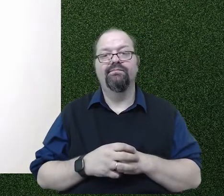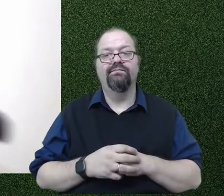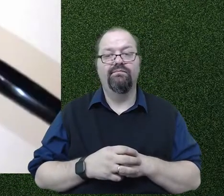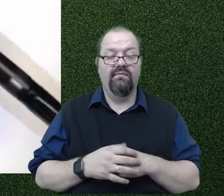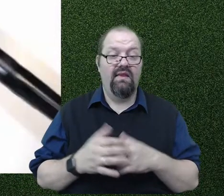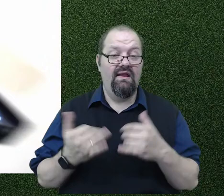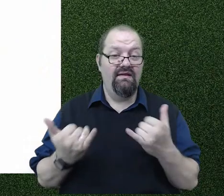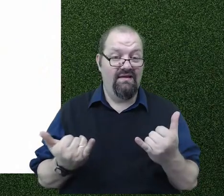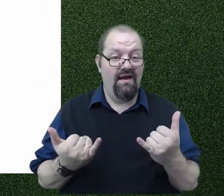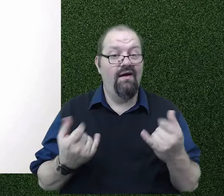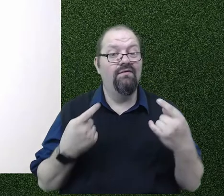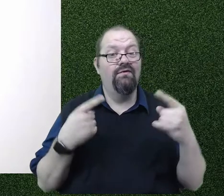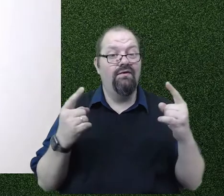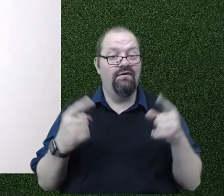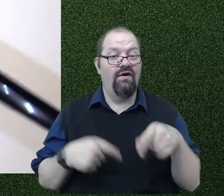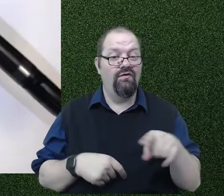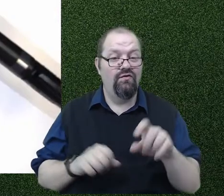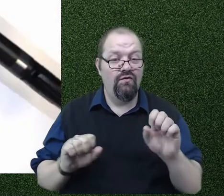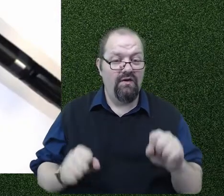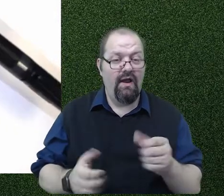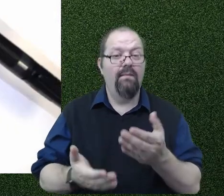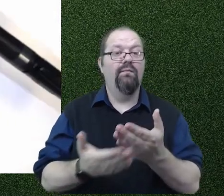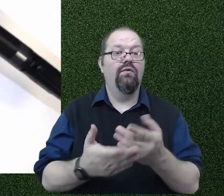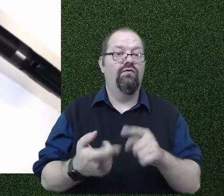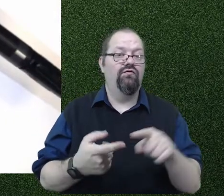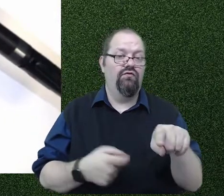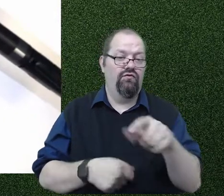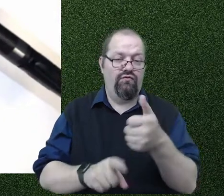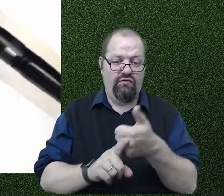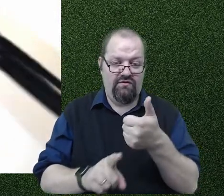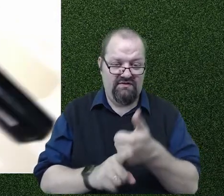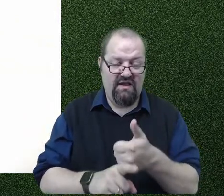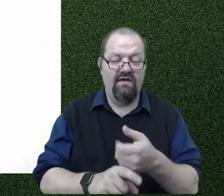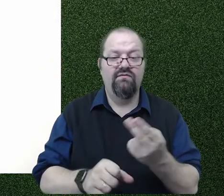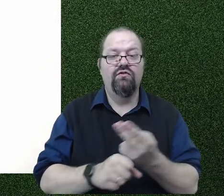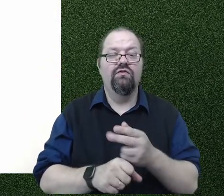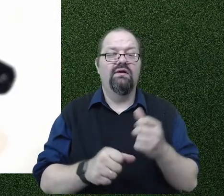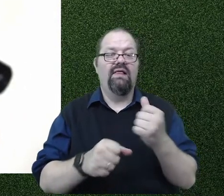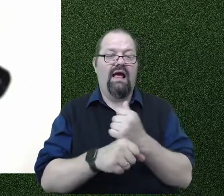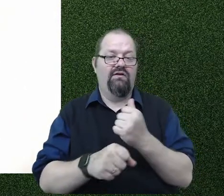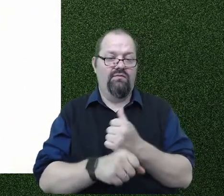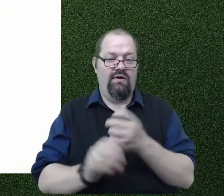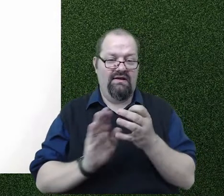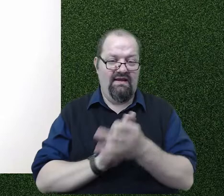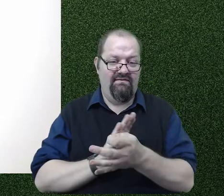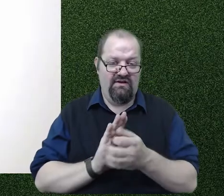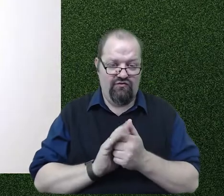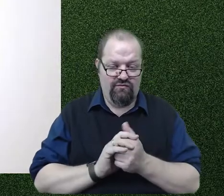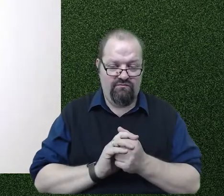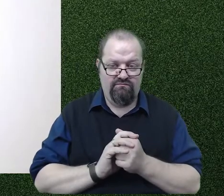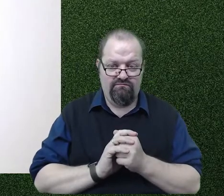Now it turns out you can prove this to yourself just using the algebraic definition.